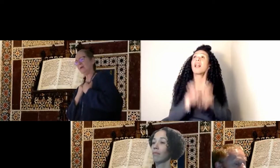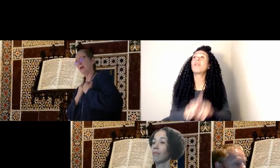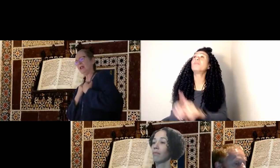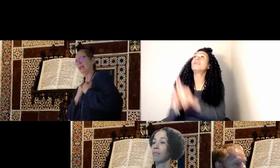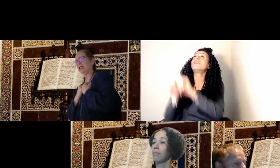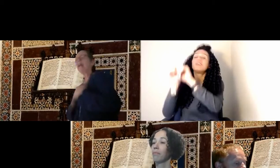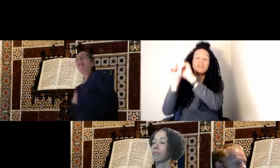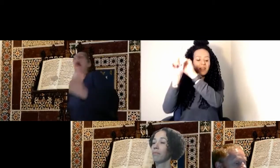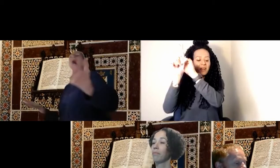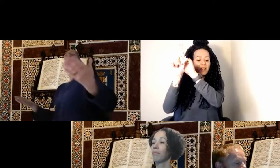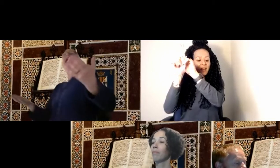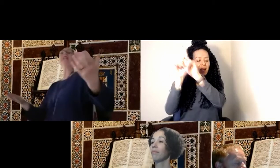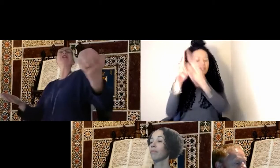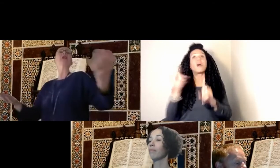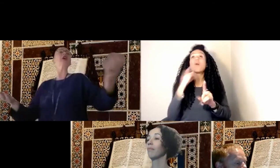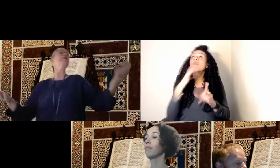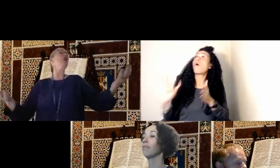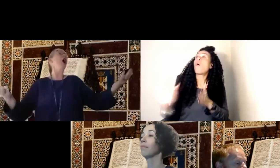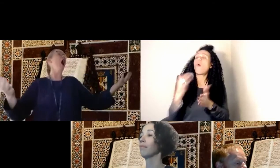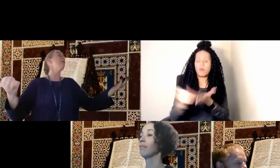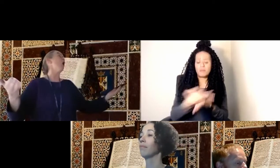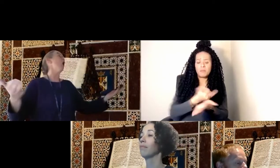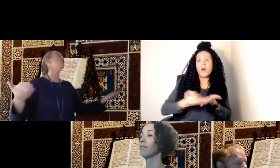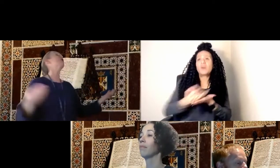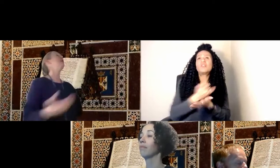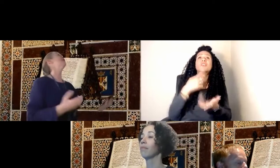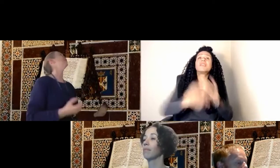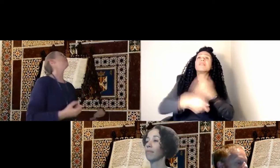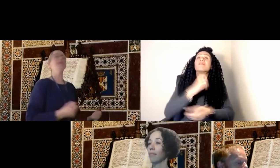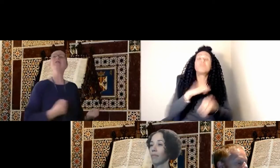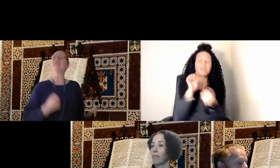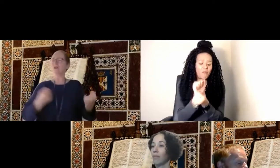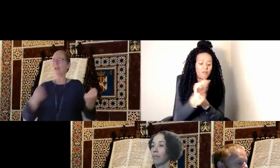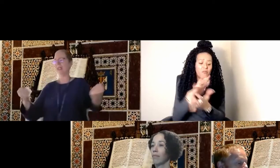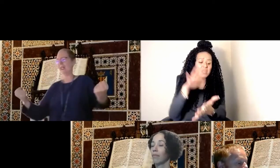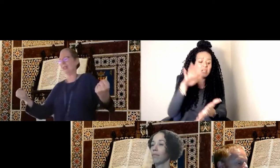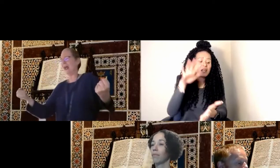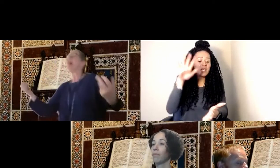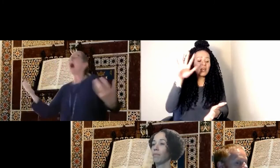Oh, Savior, I shall be, and I shall from all sin be